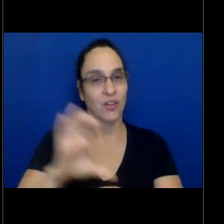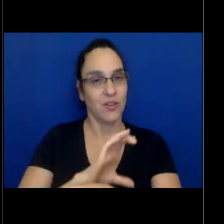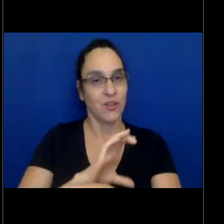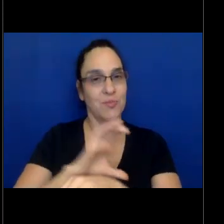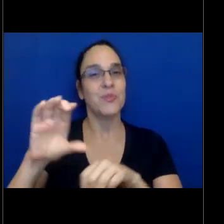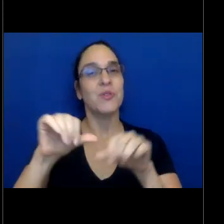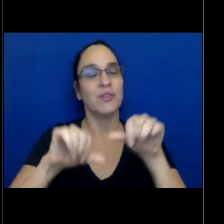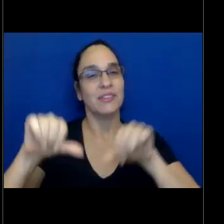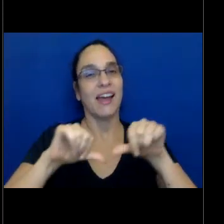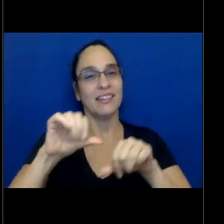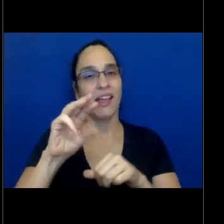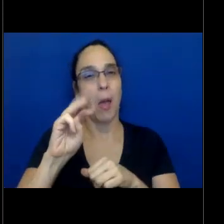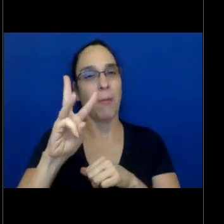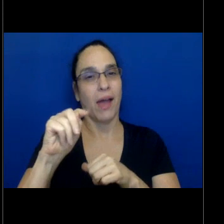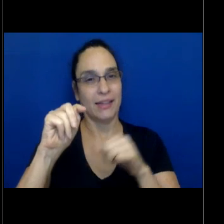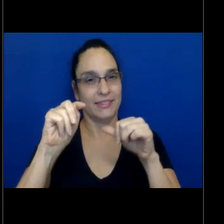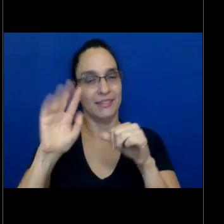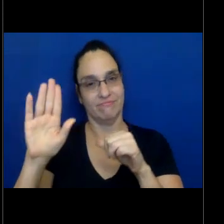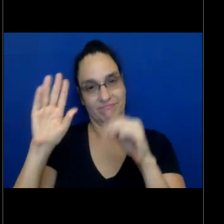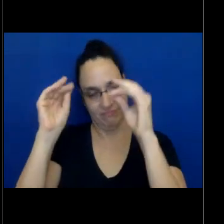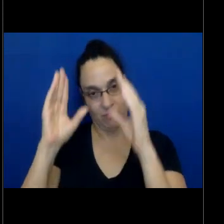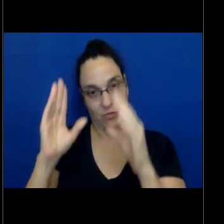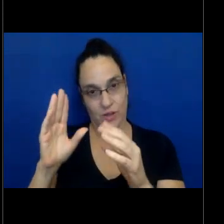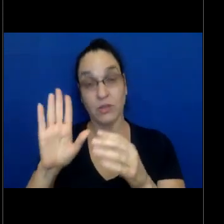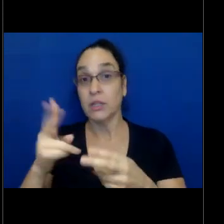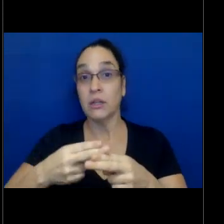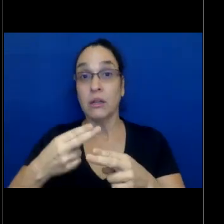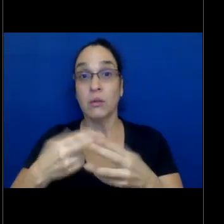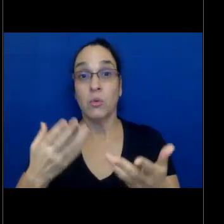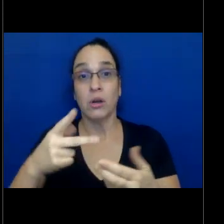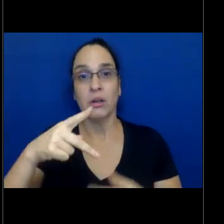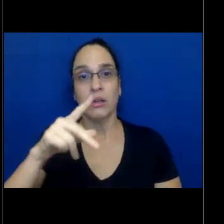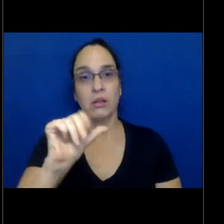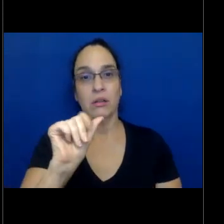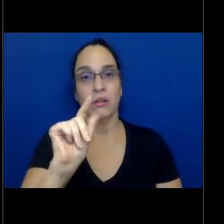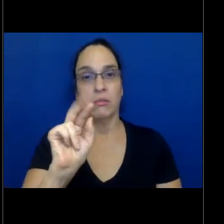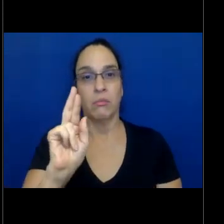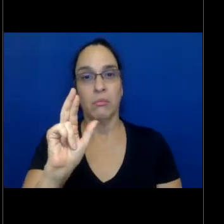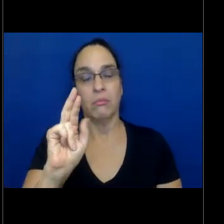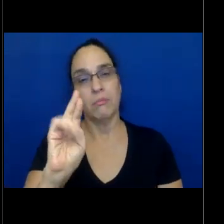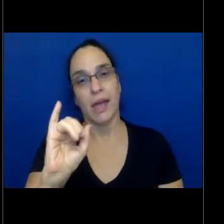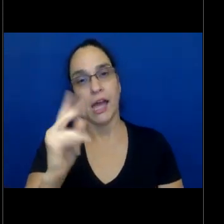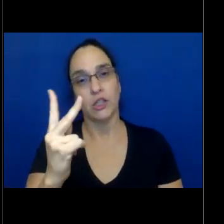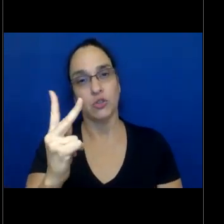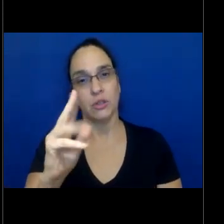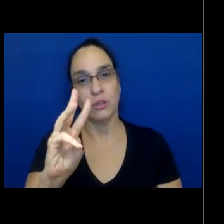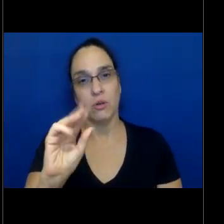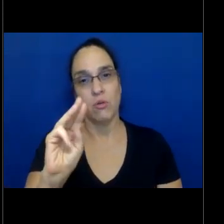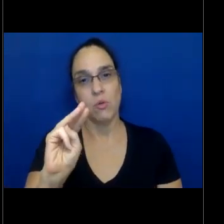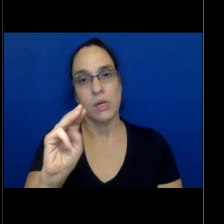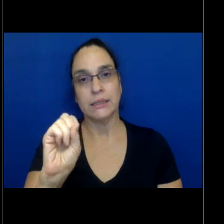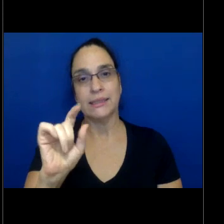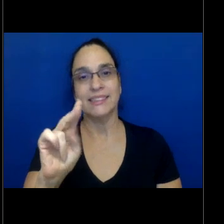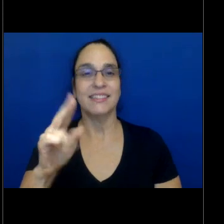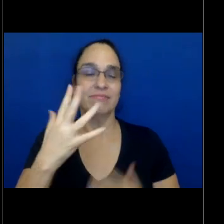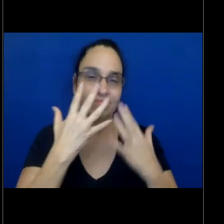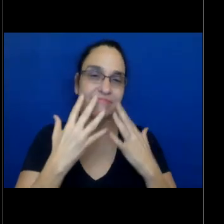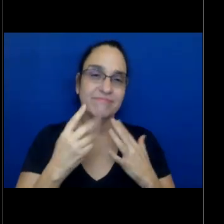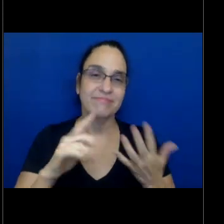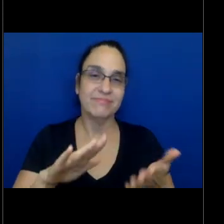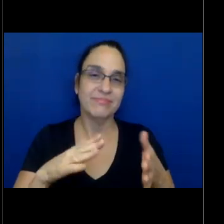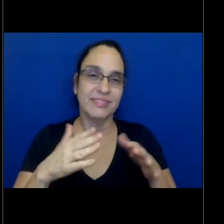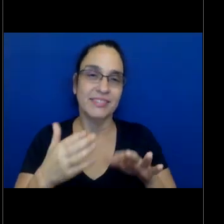school. His name is Patrick Winston. Sadly, he passed away earlier this year. He was known for being a great